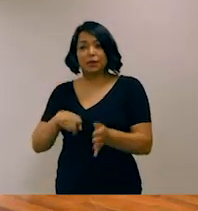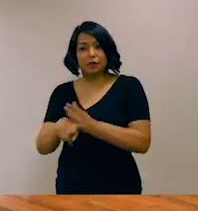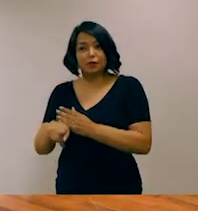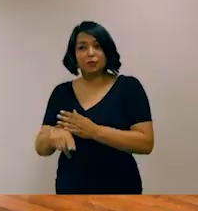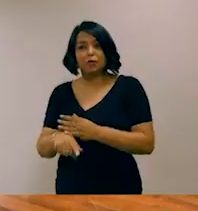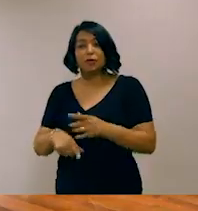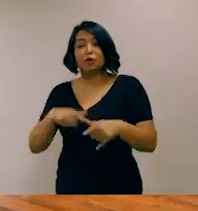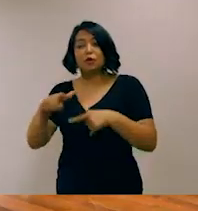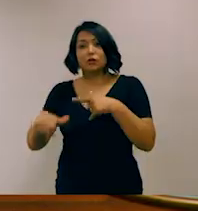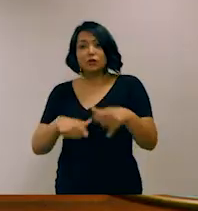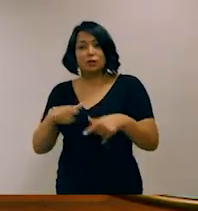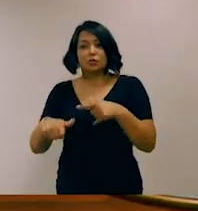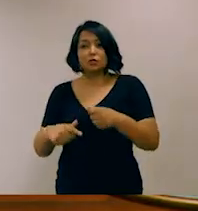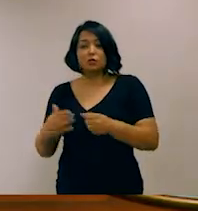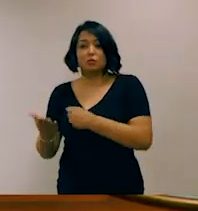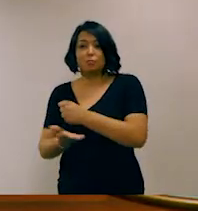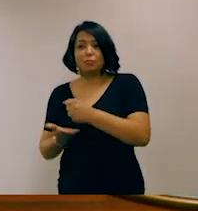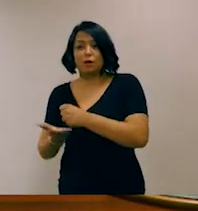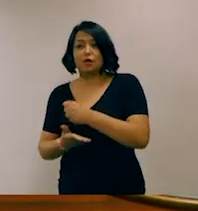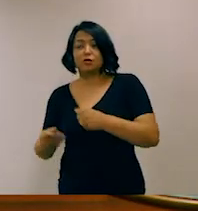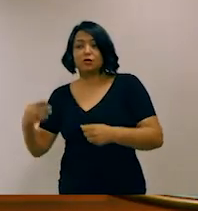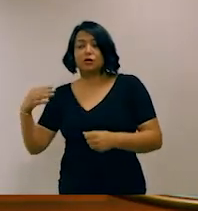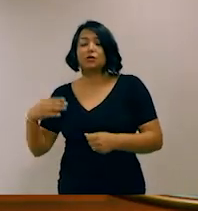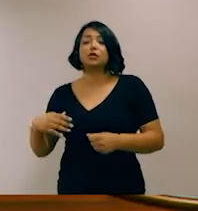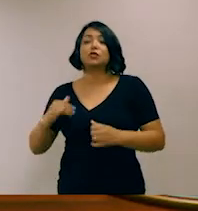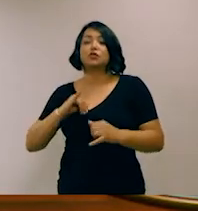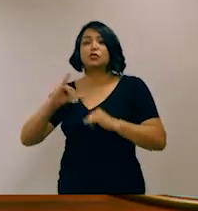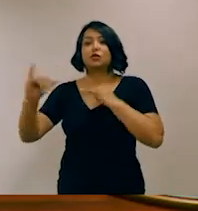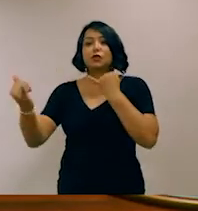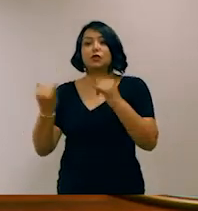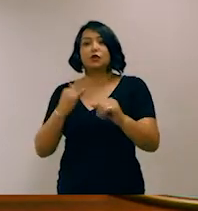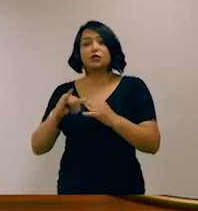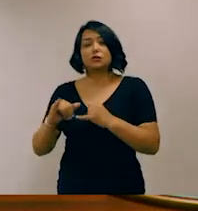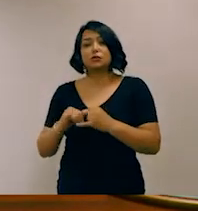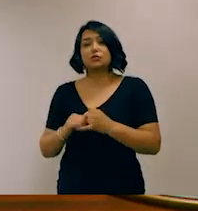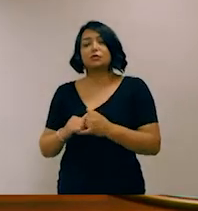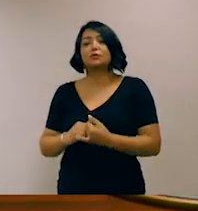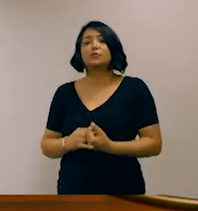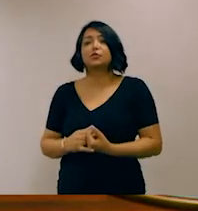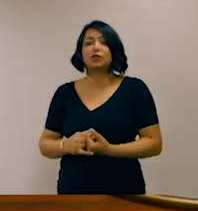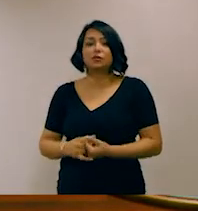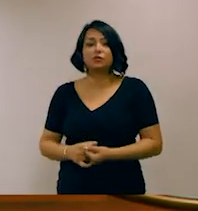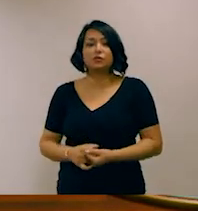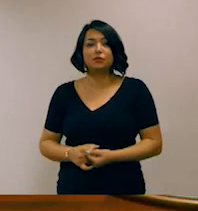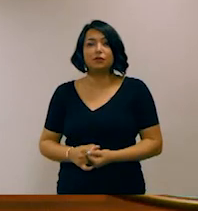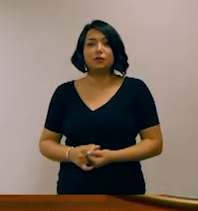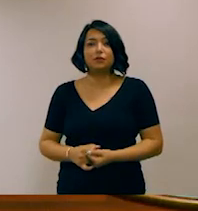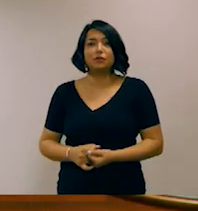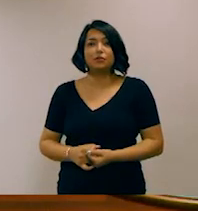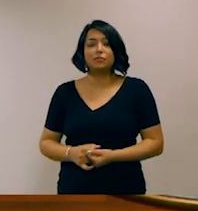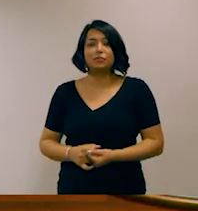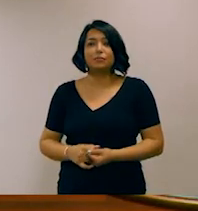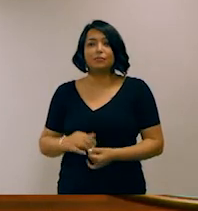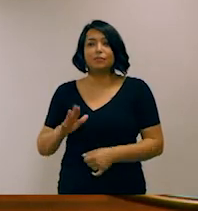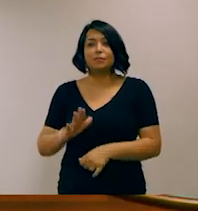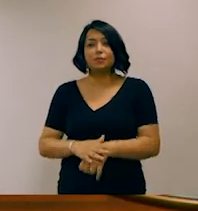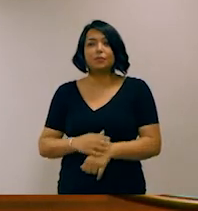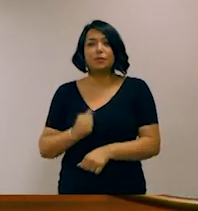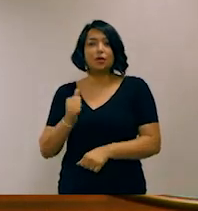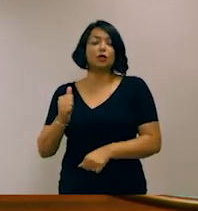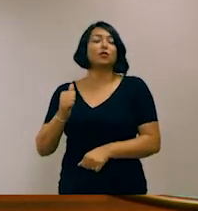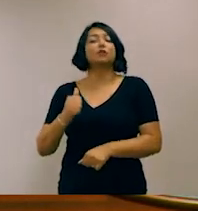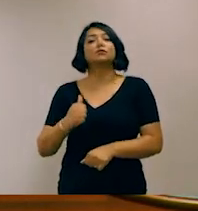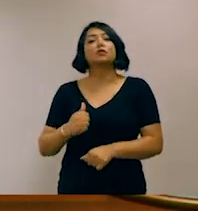Marcelus recommends that the work could have used the CERC to receive information